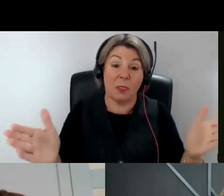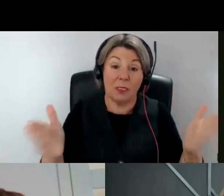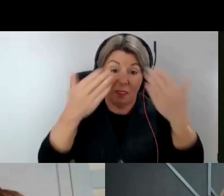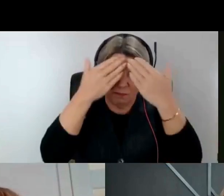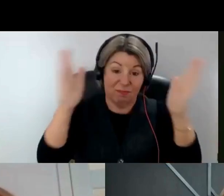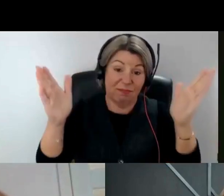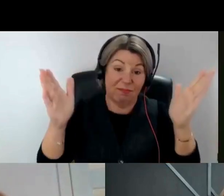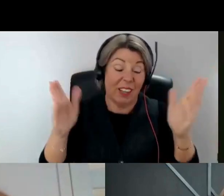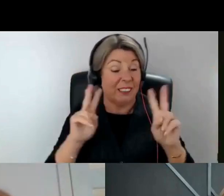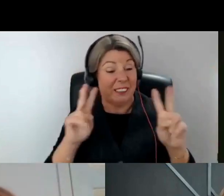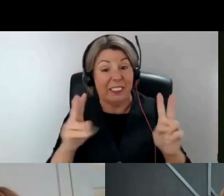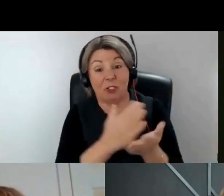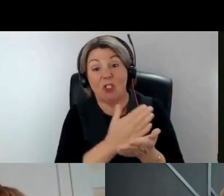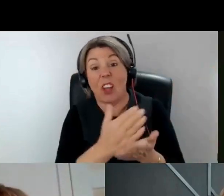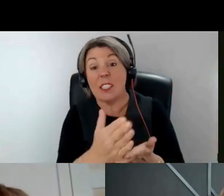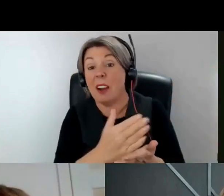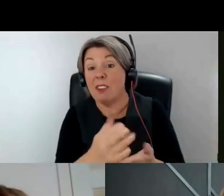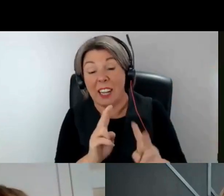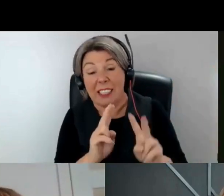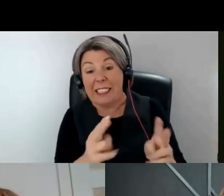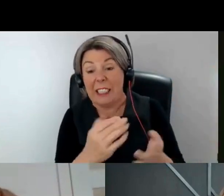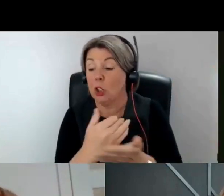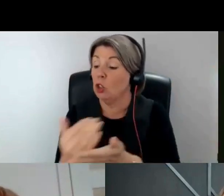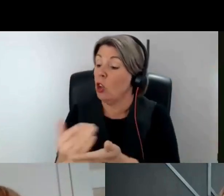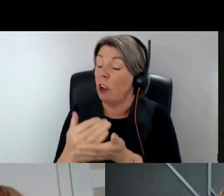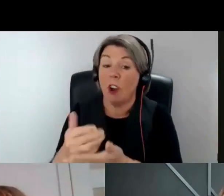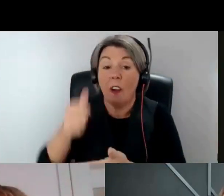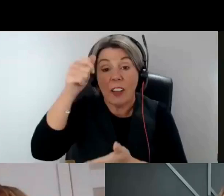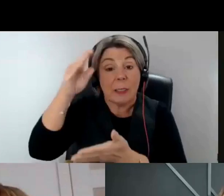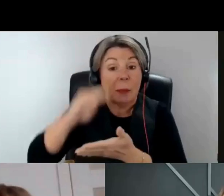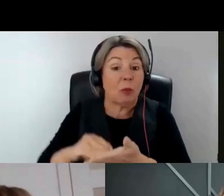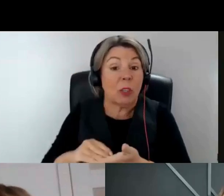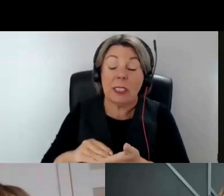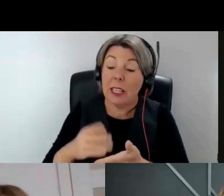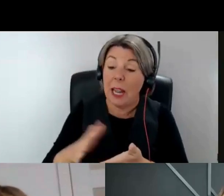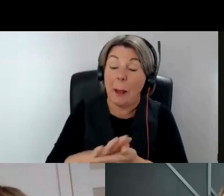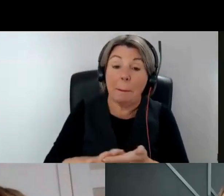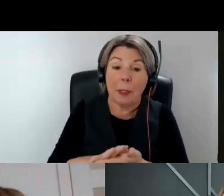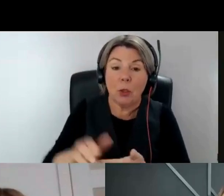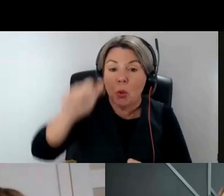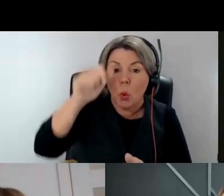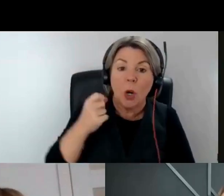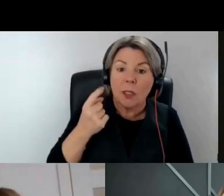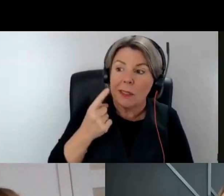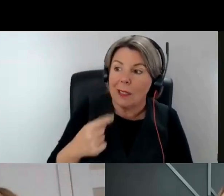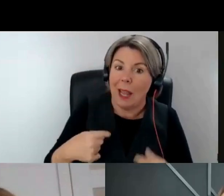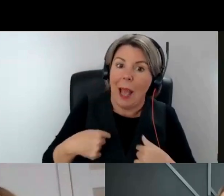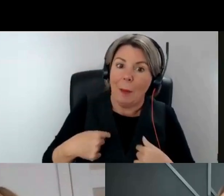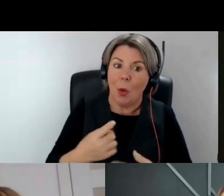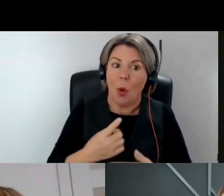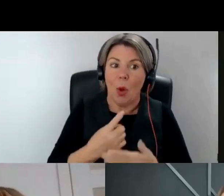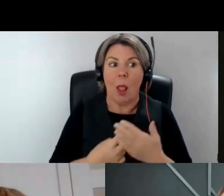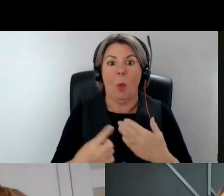more transparent, and you know, the sharing of experiences, so that you know and understand you're not alone in this